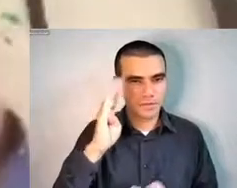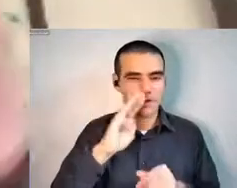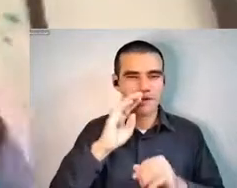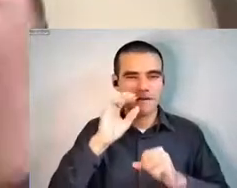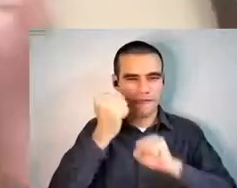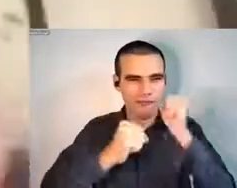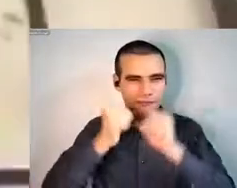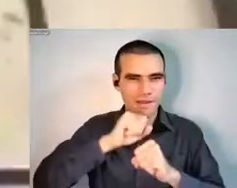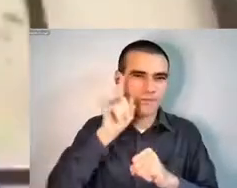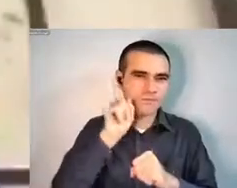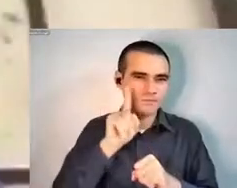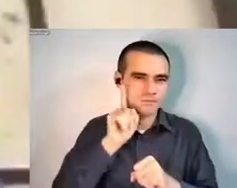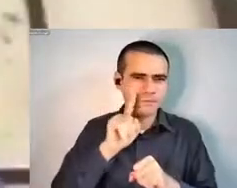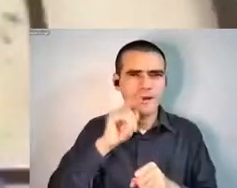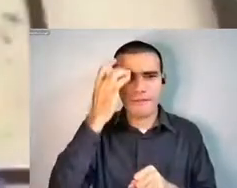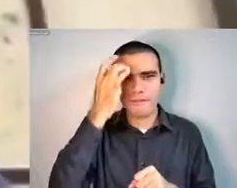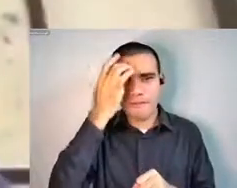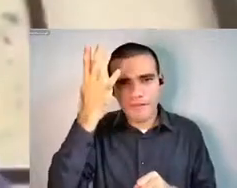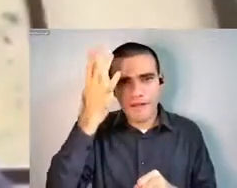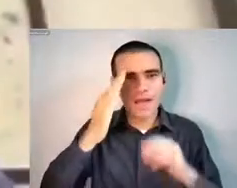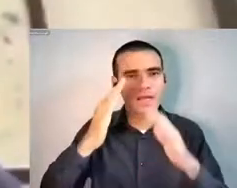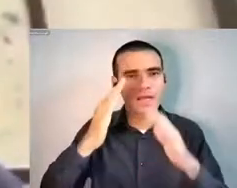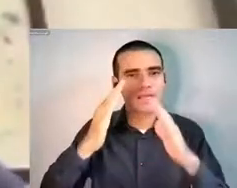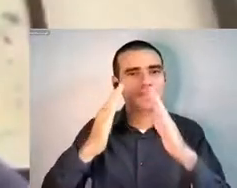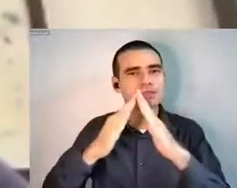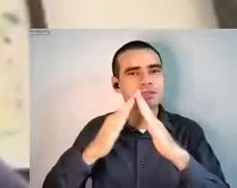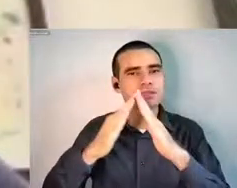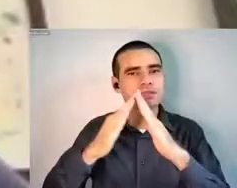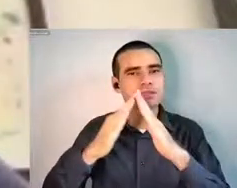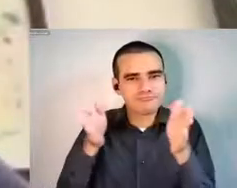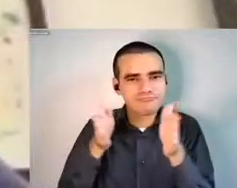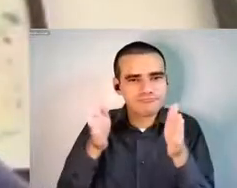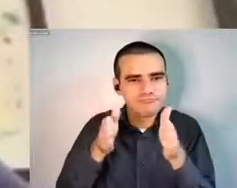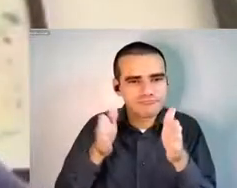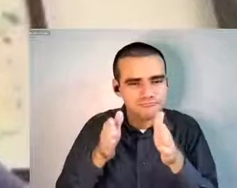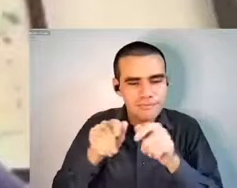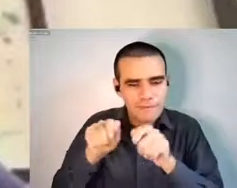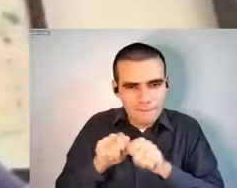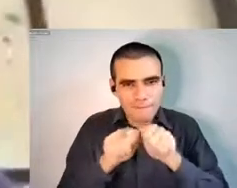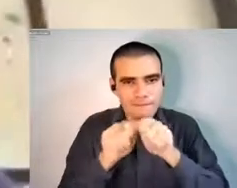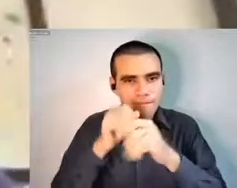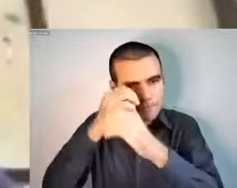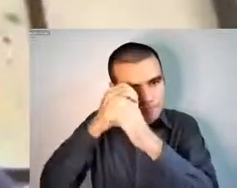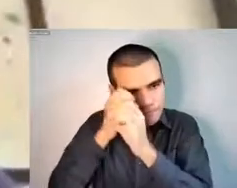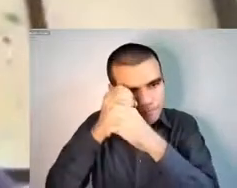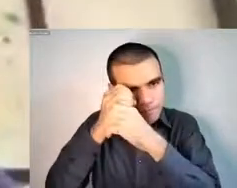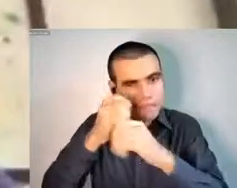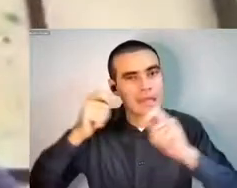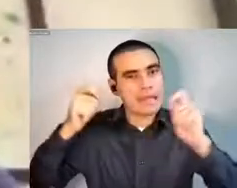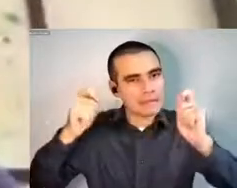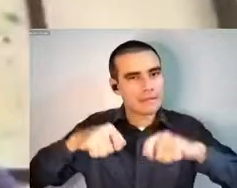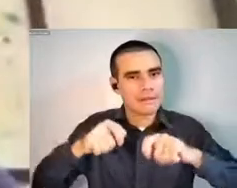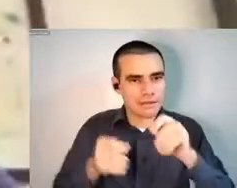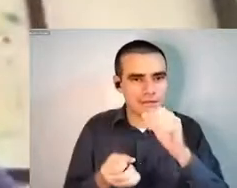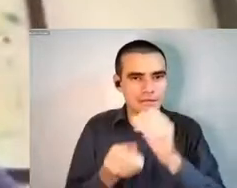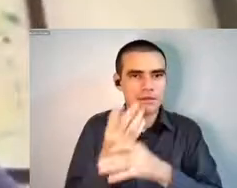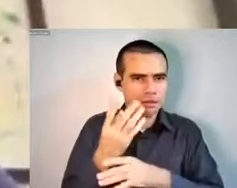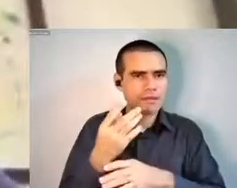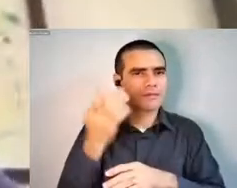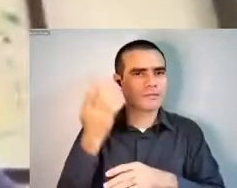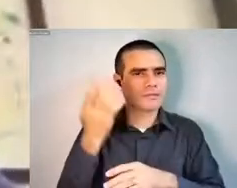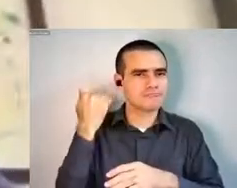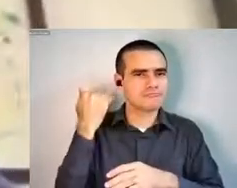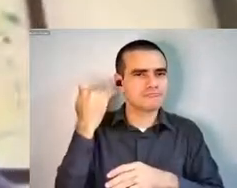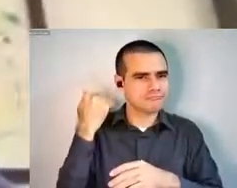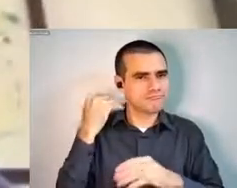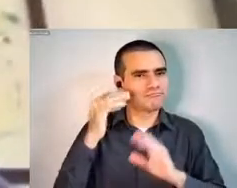The American industry, it's easy to put together a laboratory, and I participated in an event